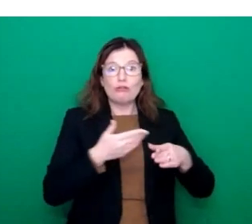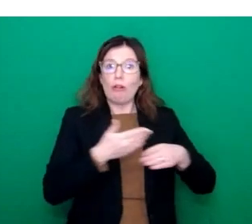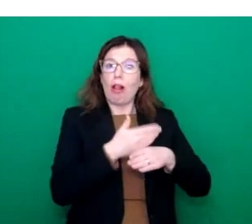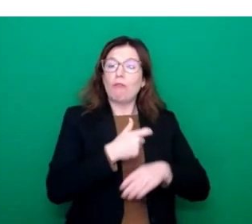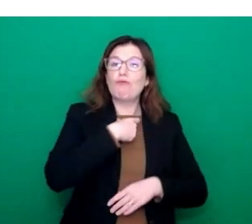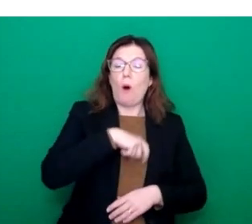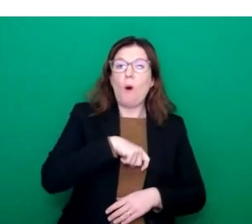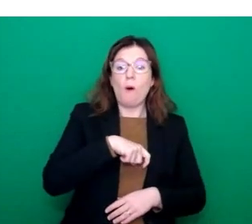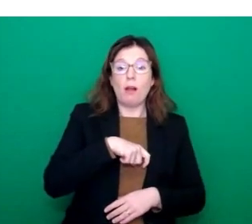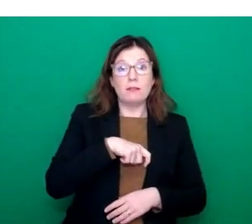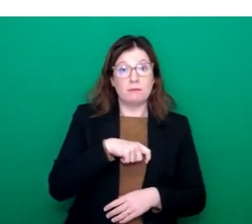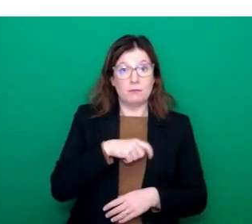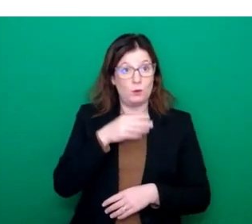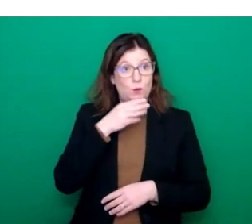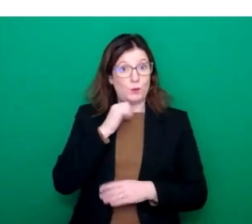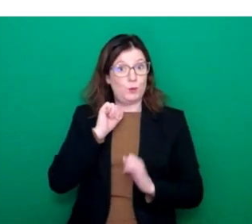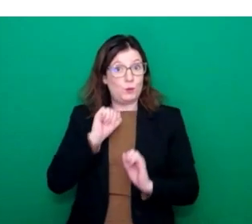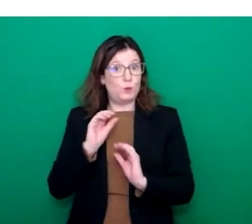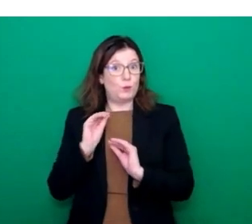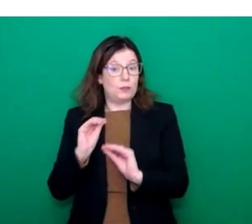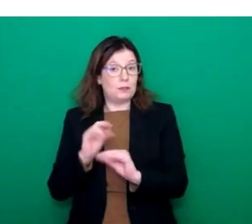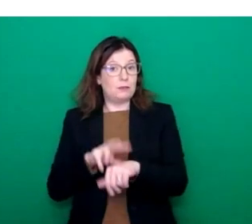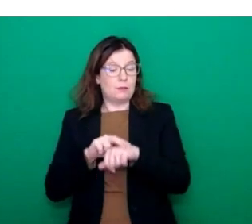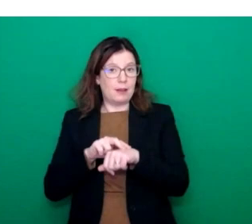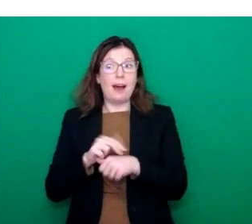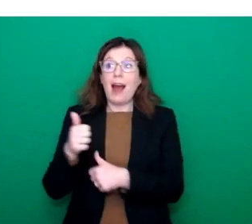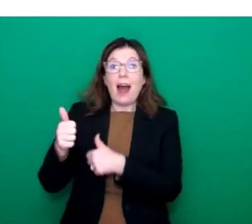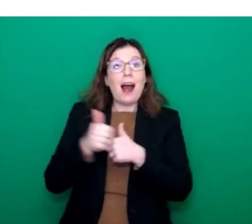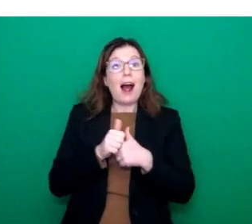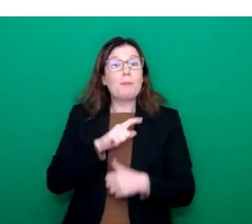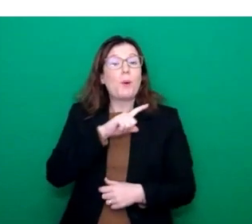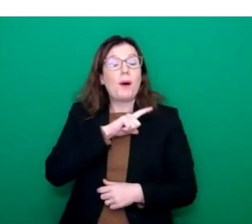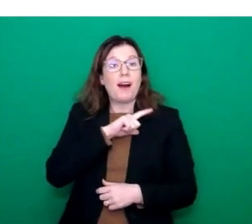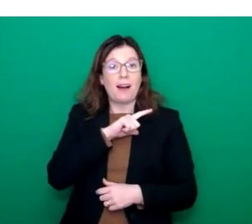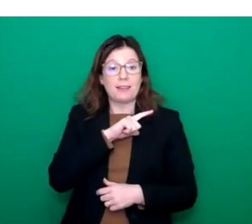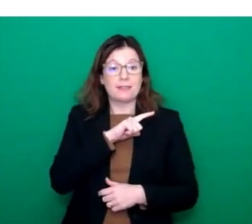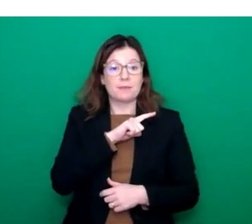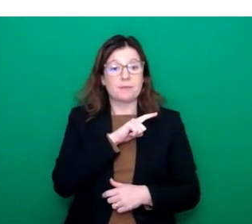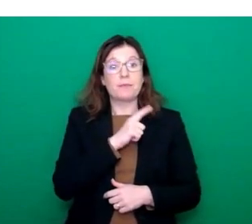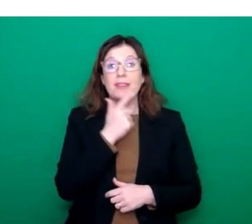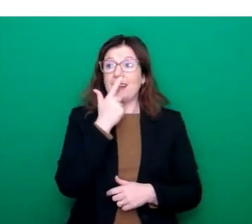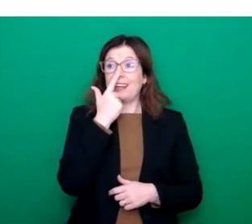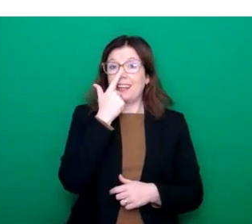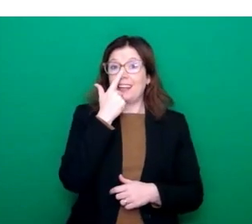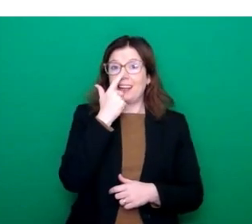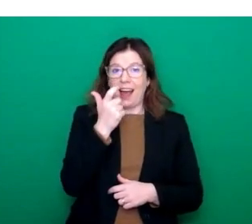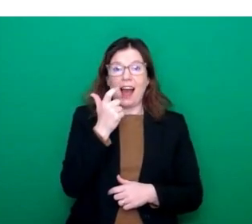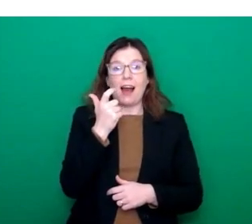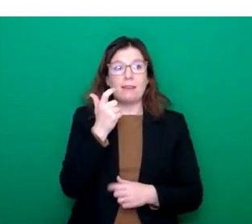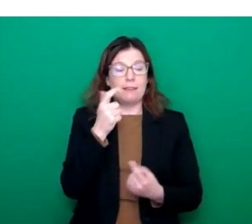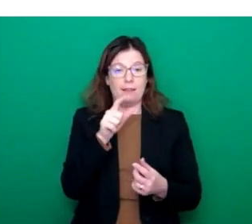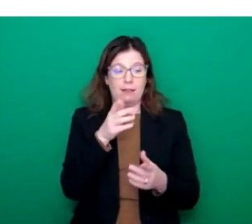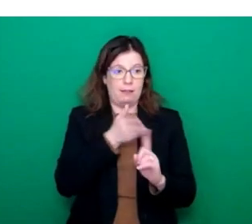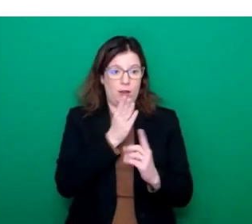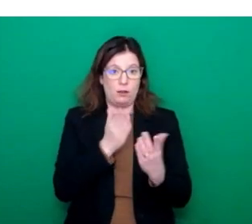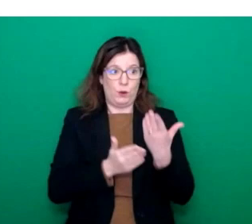the apprenticeships. And that gives us the benefit in which we can start identifying a different workforce.